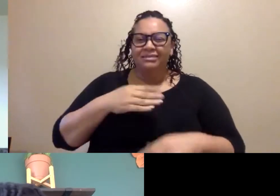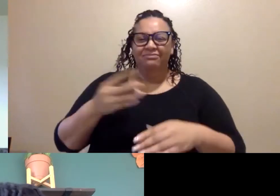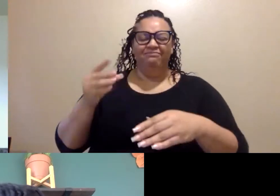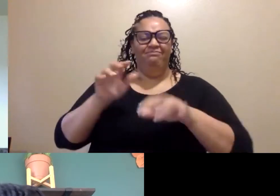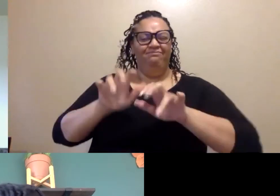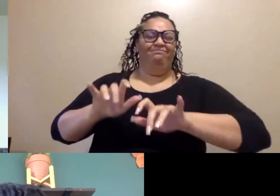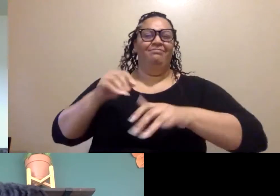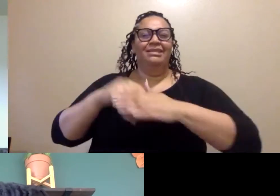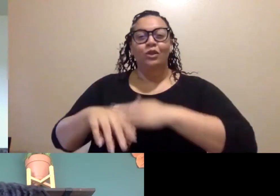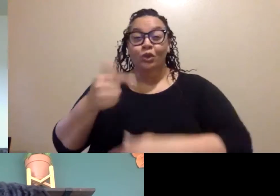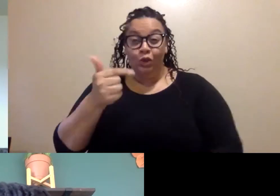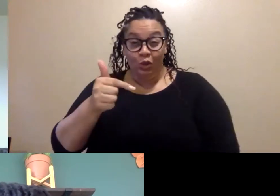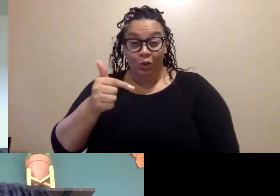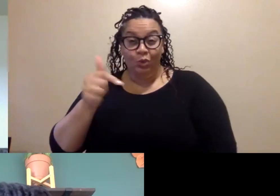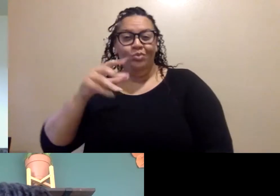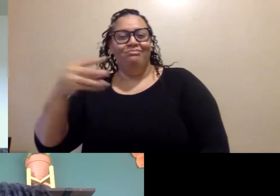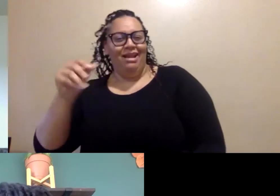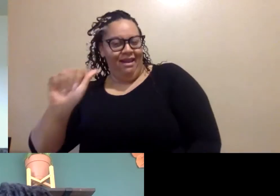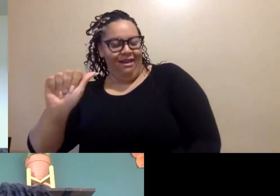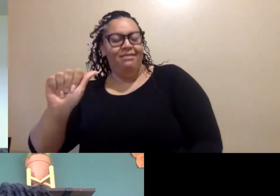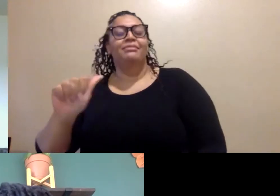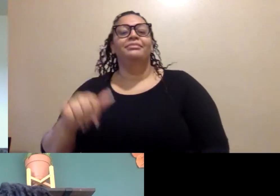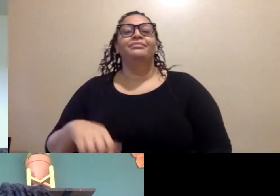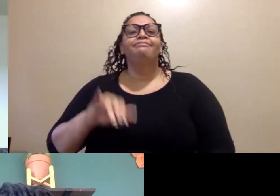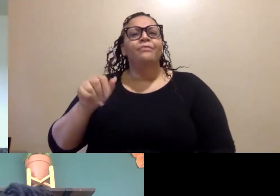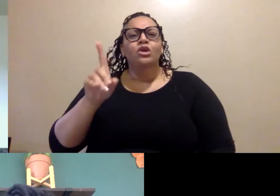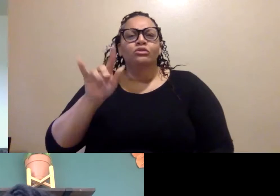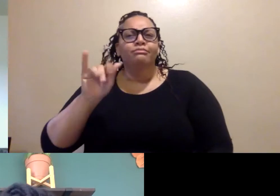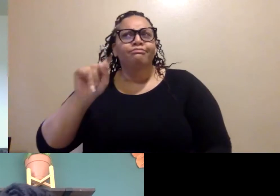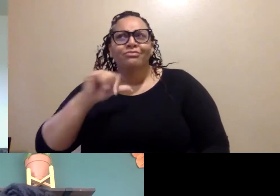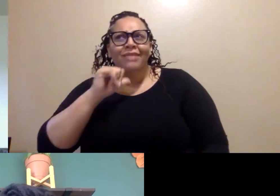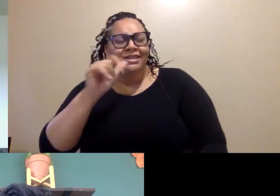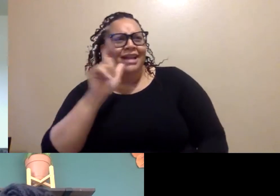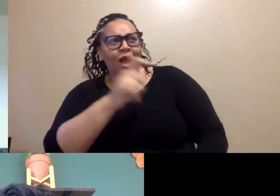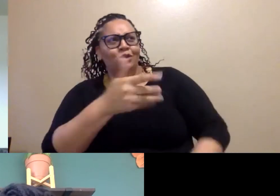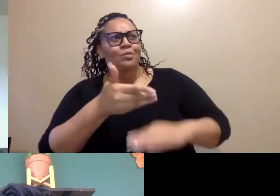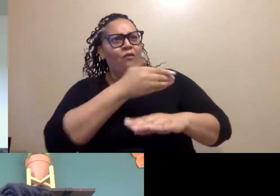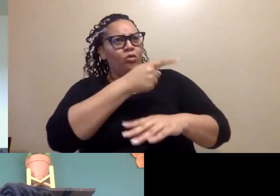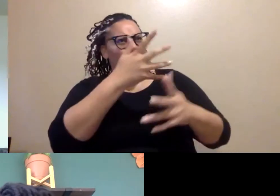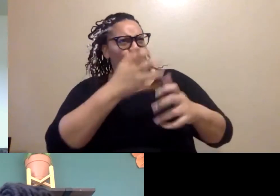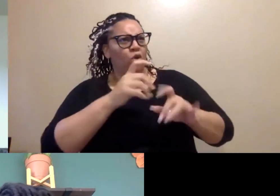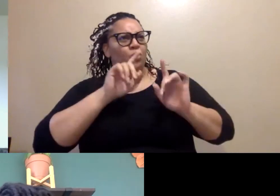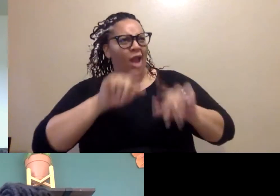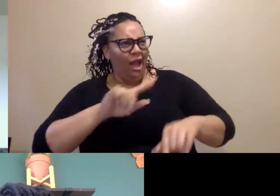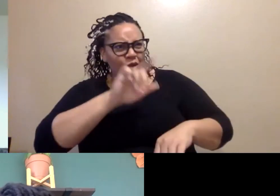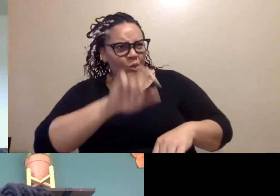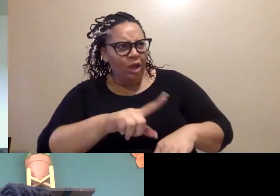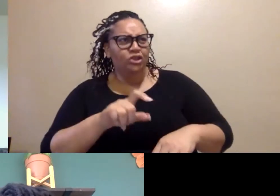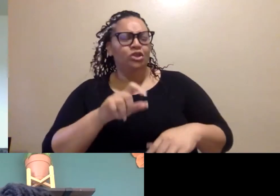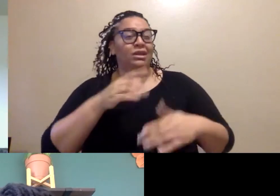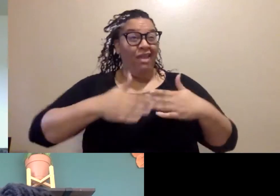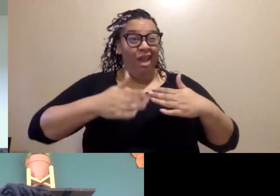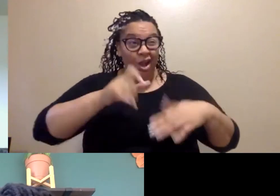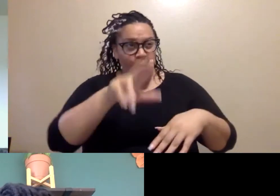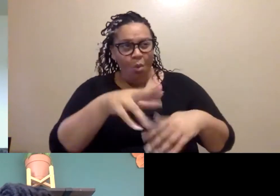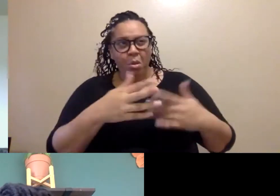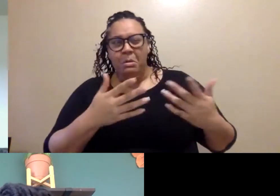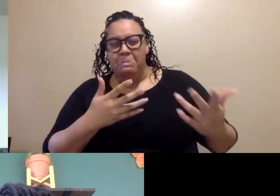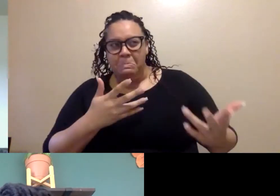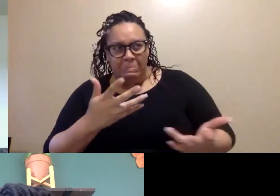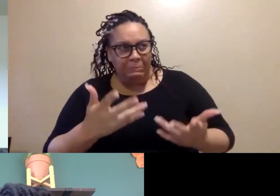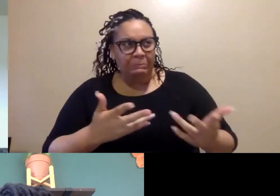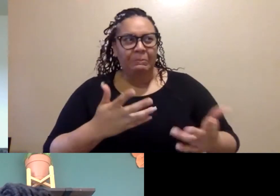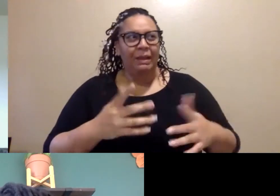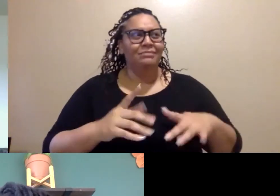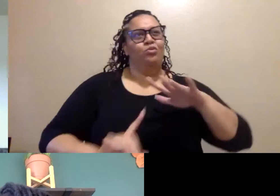Q&A button. And Judith, I didn't even ask you before. Do you want to answer questions at the end, or do you want to answer them as they come